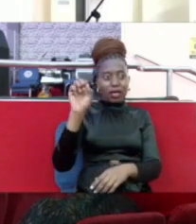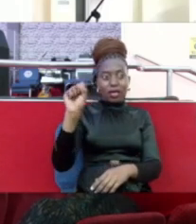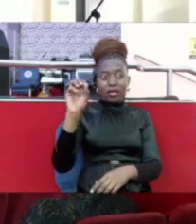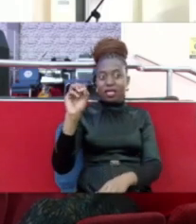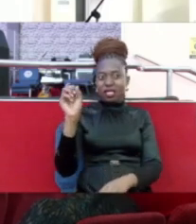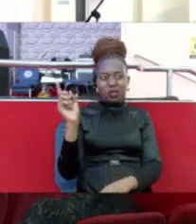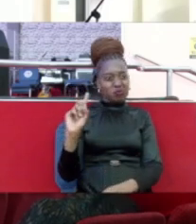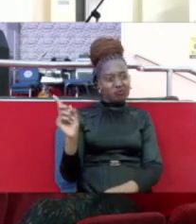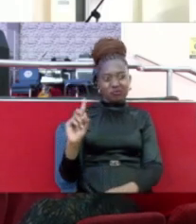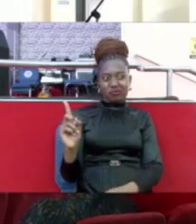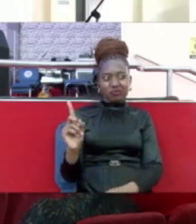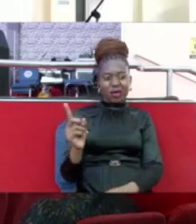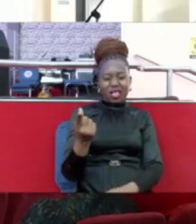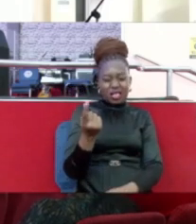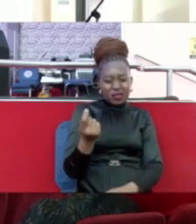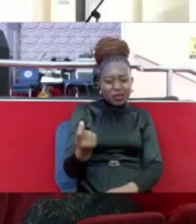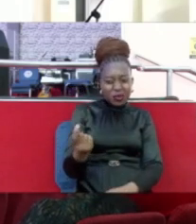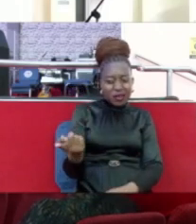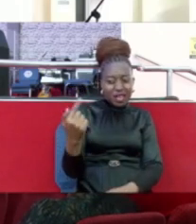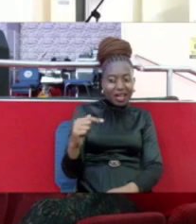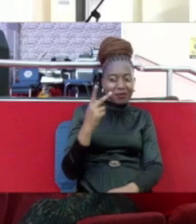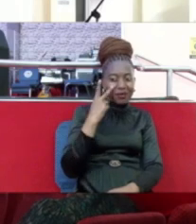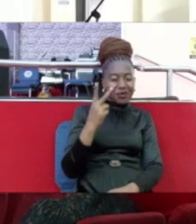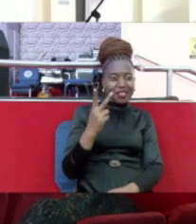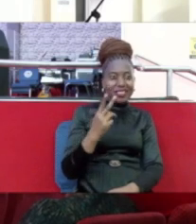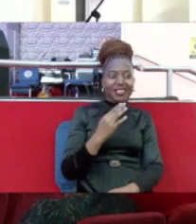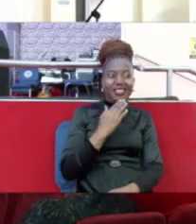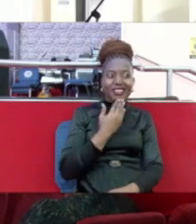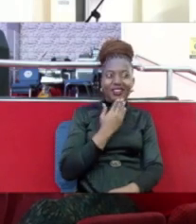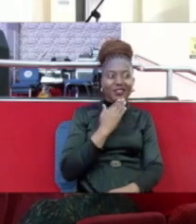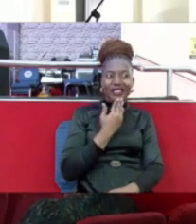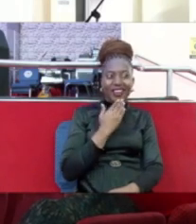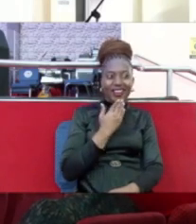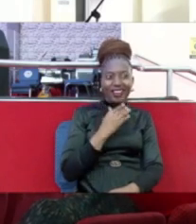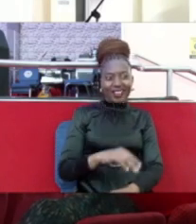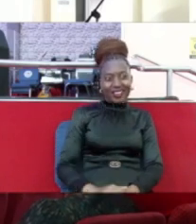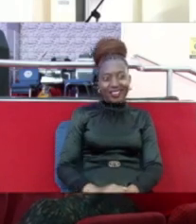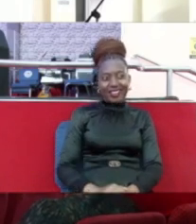A few will come to see the Luya, right, Boni?